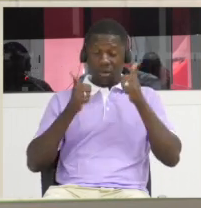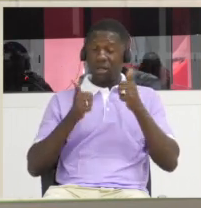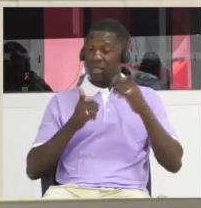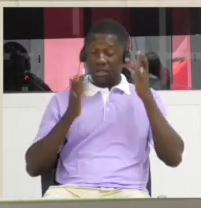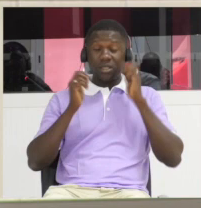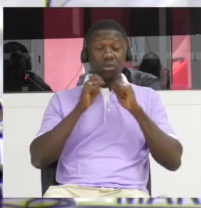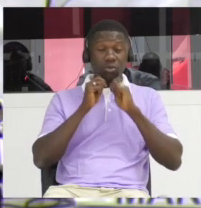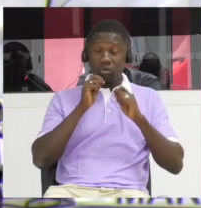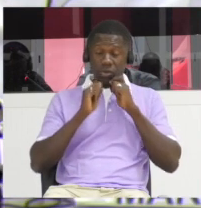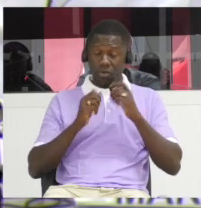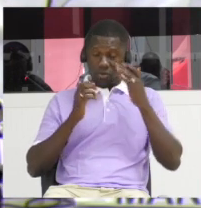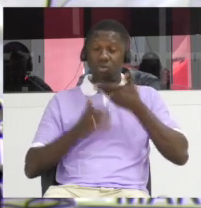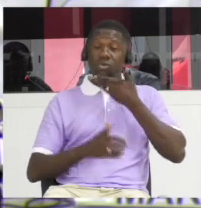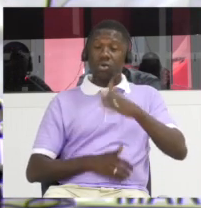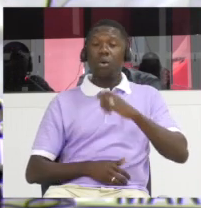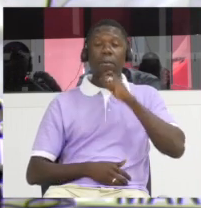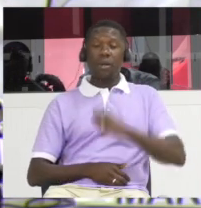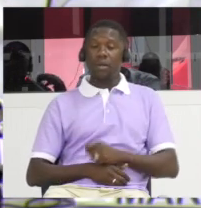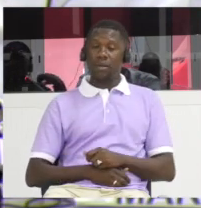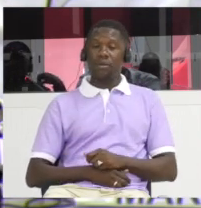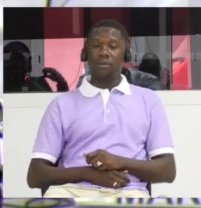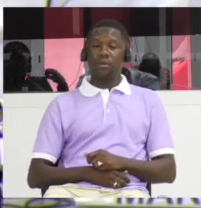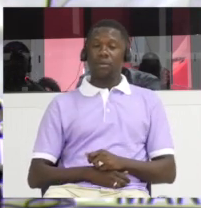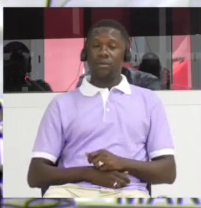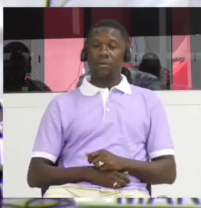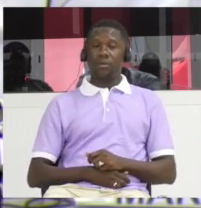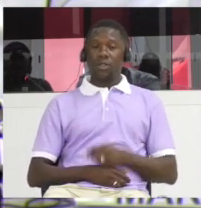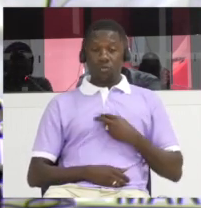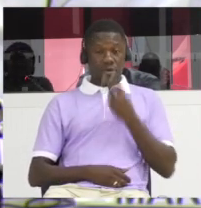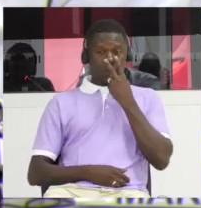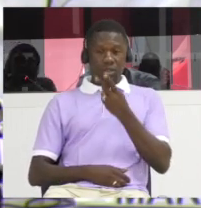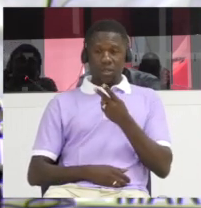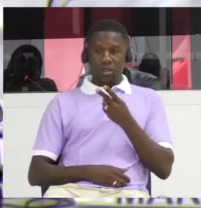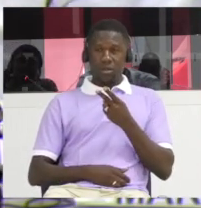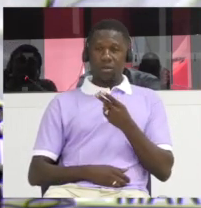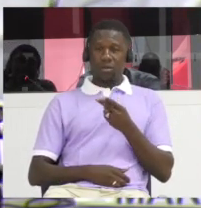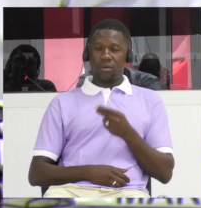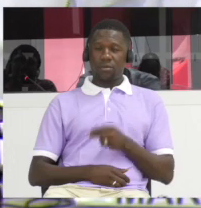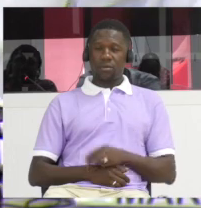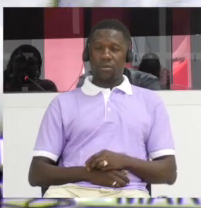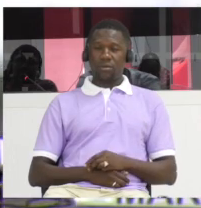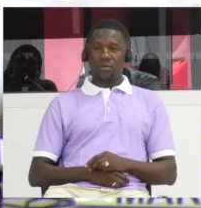young men. It was seen as a counterforce